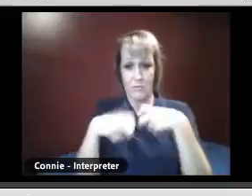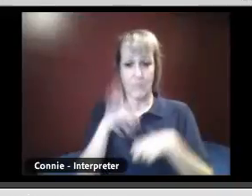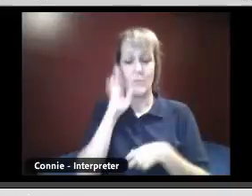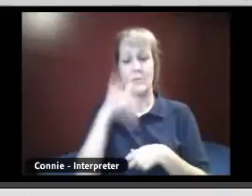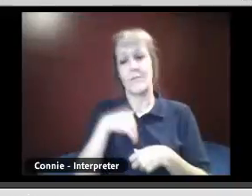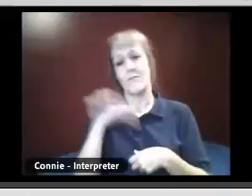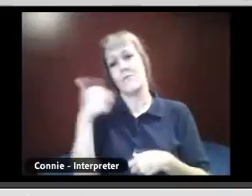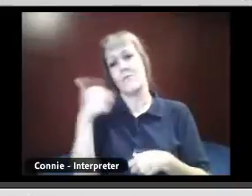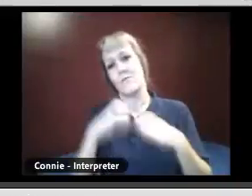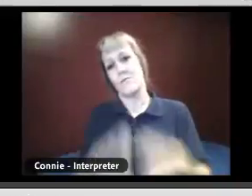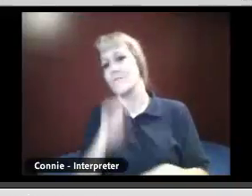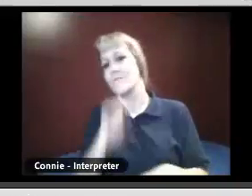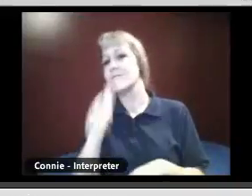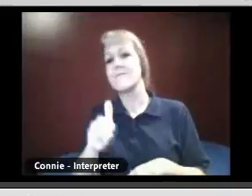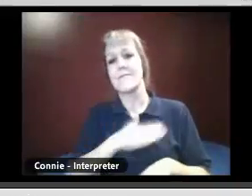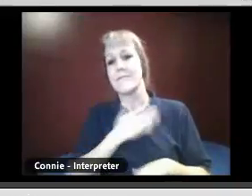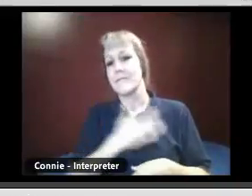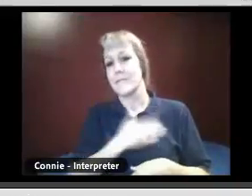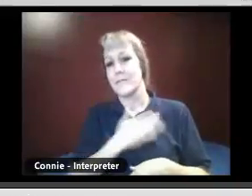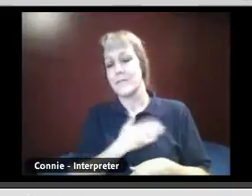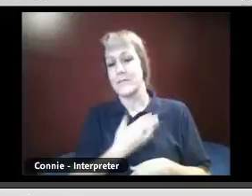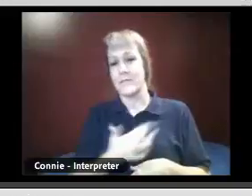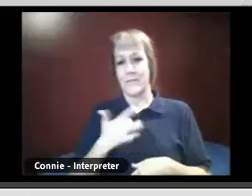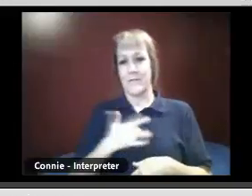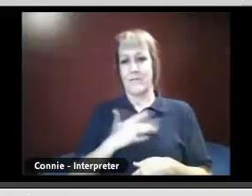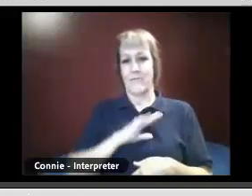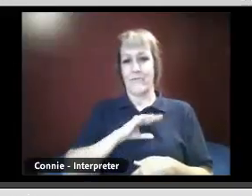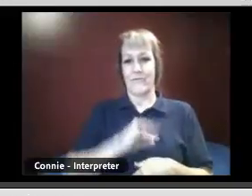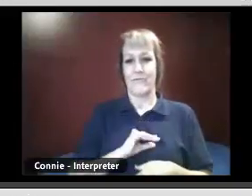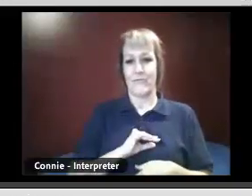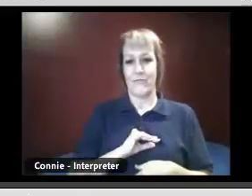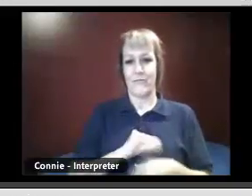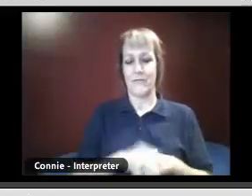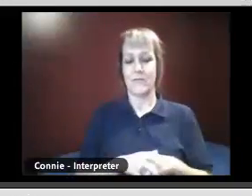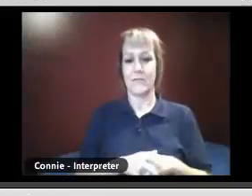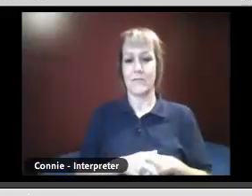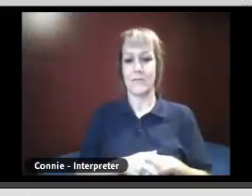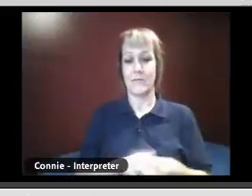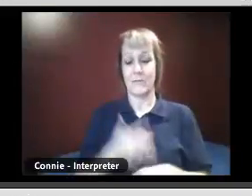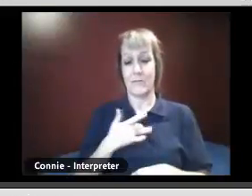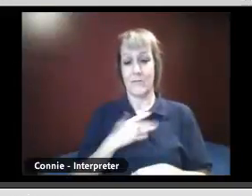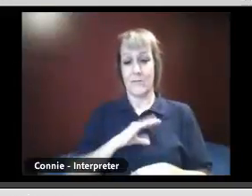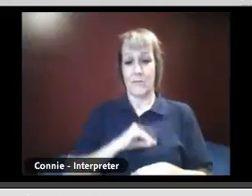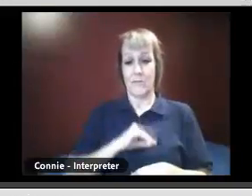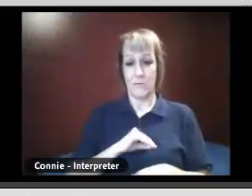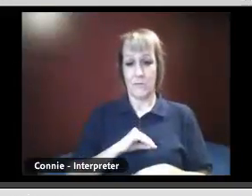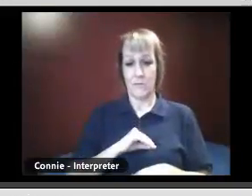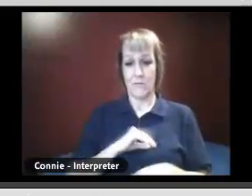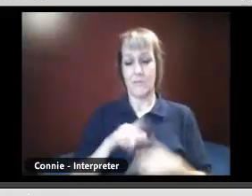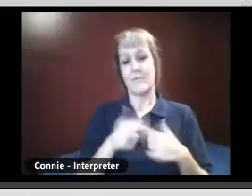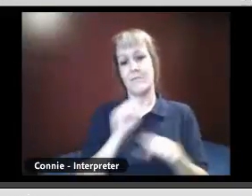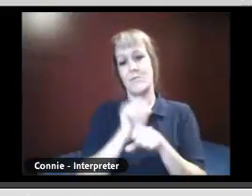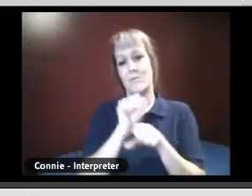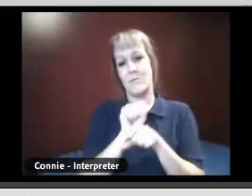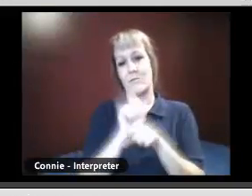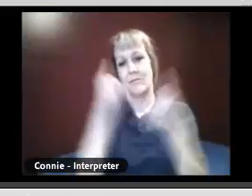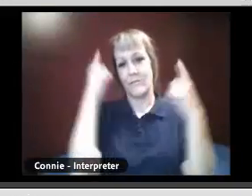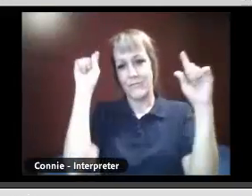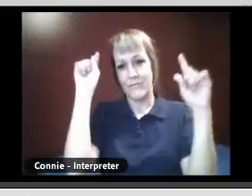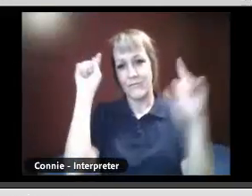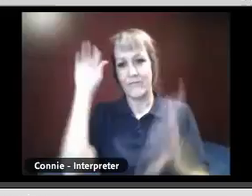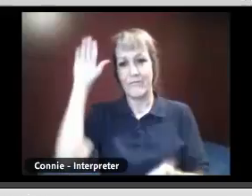customers. Morale really drops. And as morale drops, I'll tell you right now, efficiency, effectiveness begins to drop,